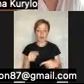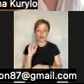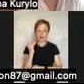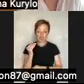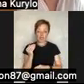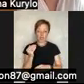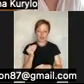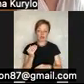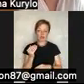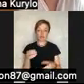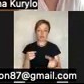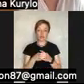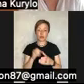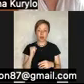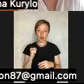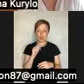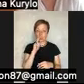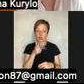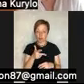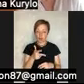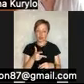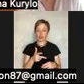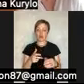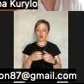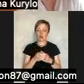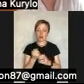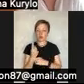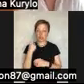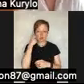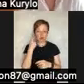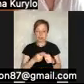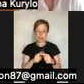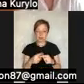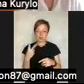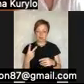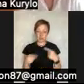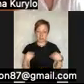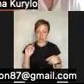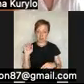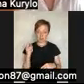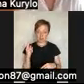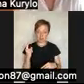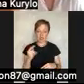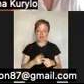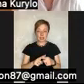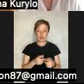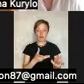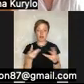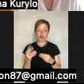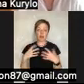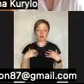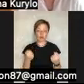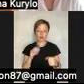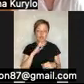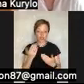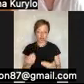a that means they will have to use the uh push chair all the time and if it's a three-year